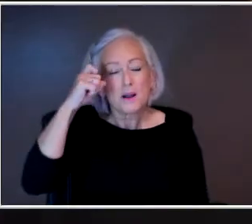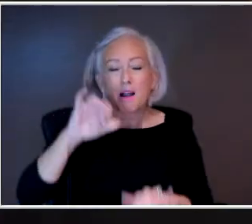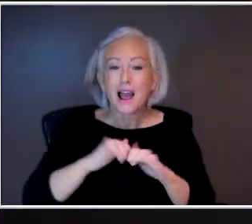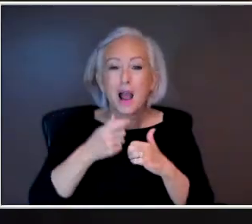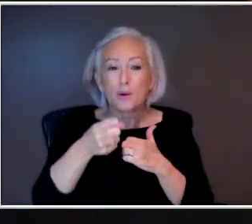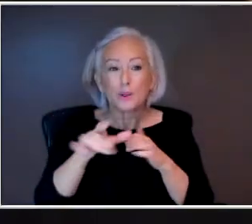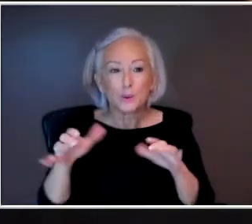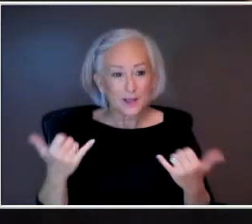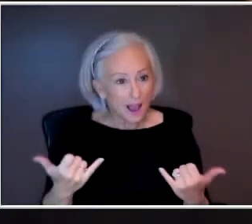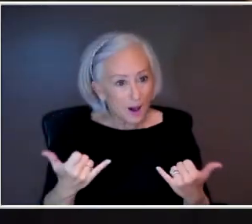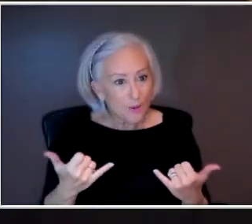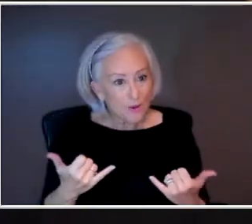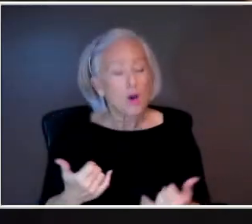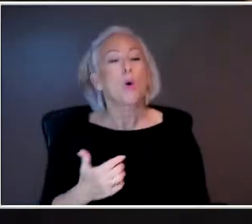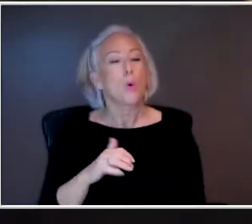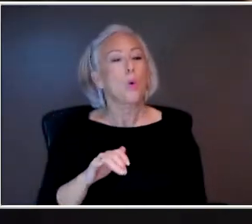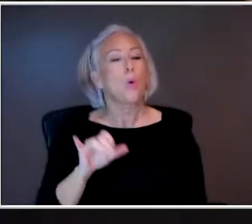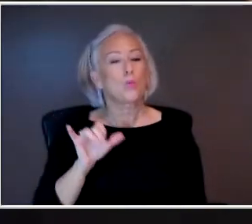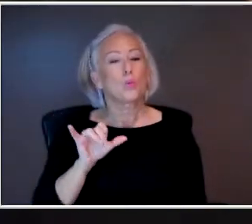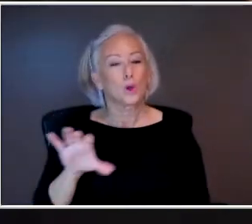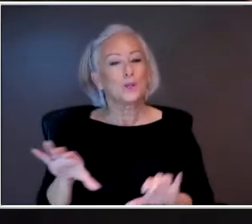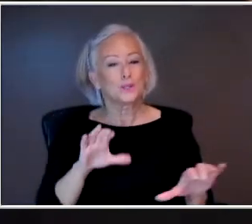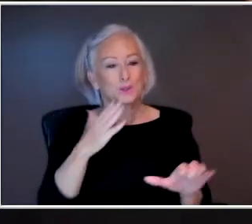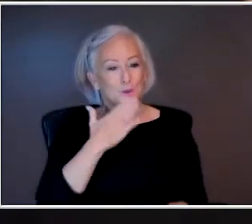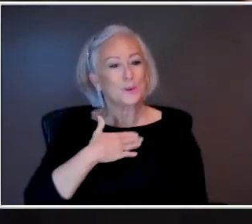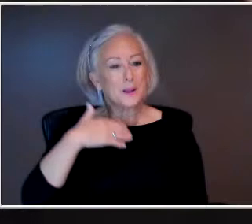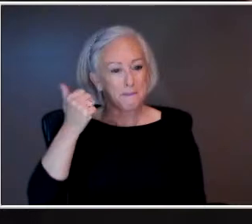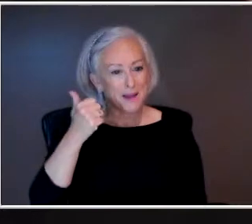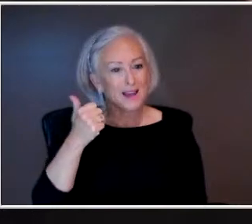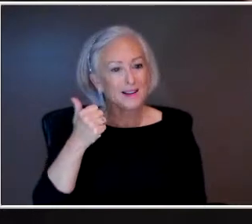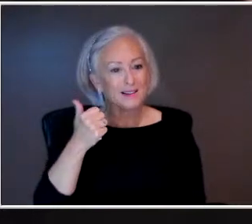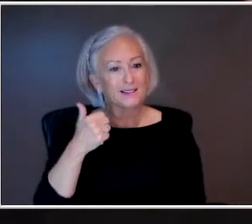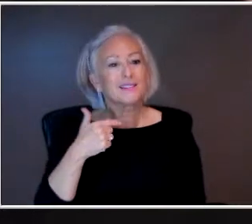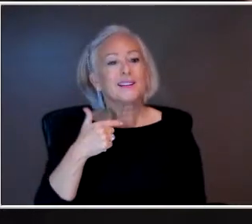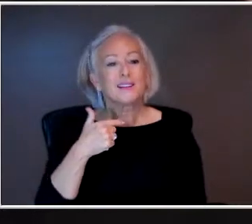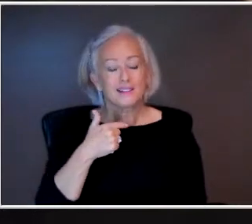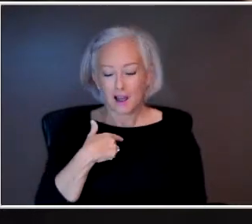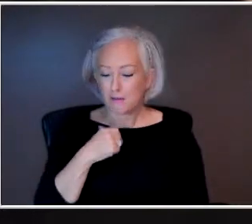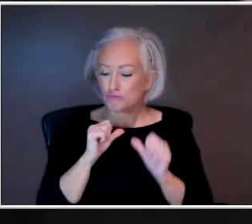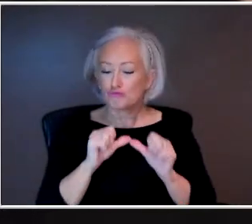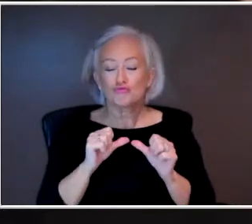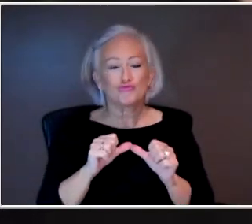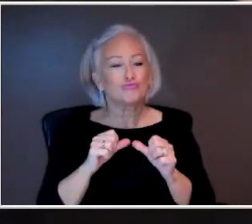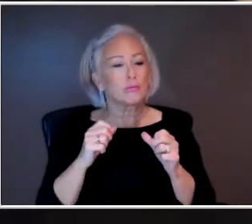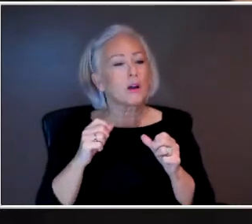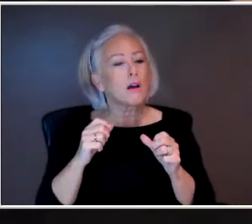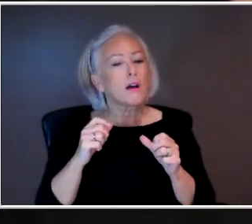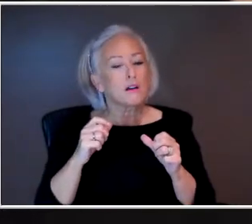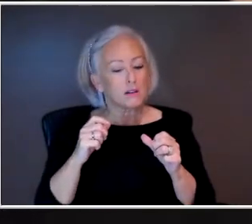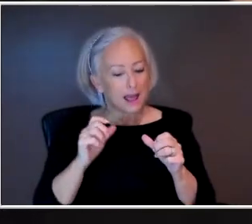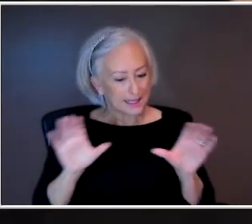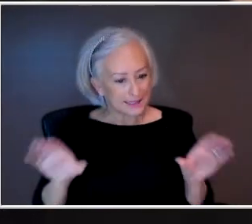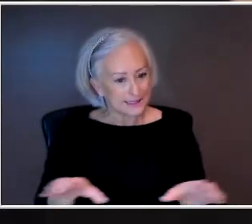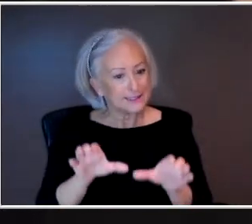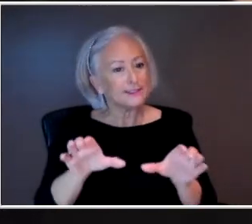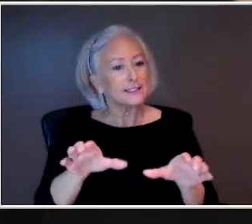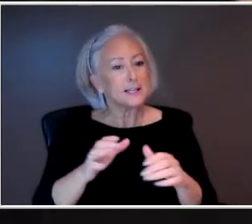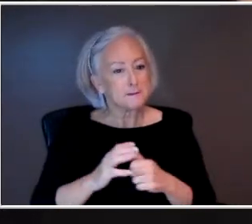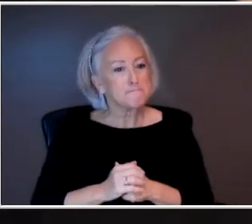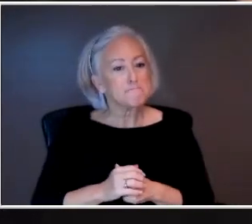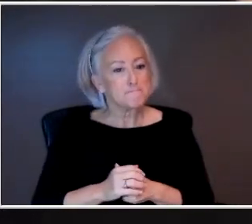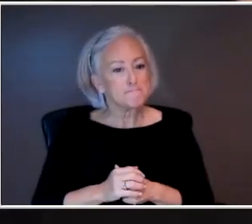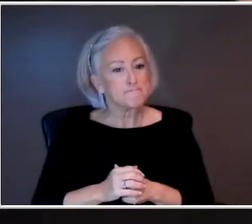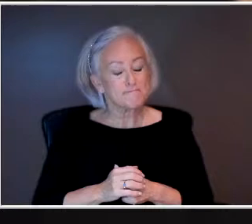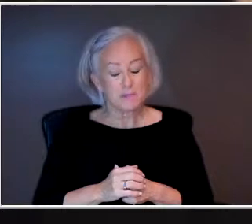lot better. You know, I've been able to keep up my physical activity. You know, while I was in the hospital, I was praying. I was